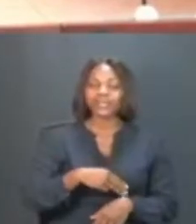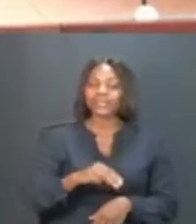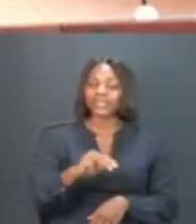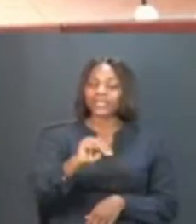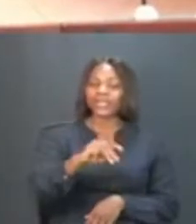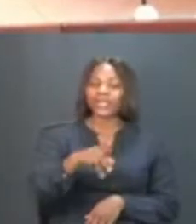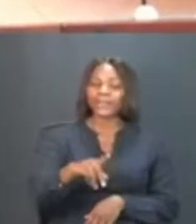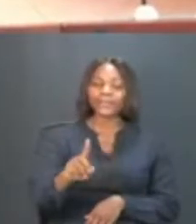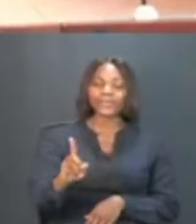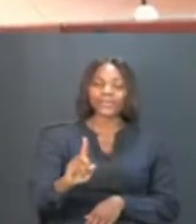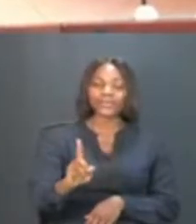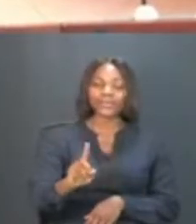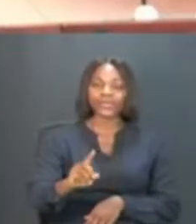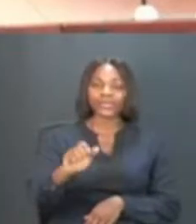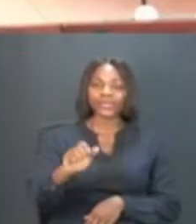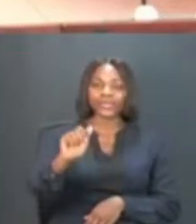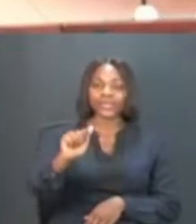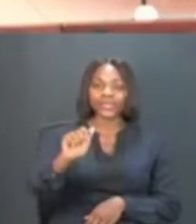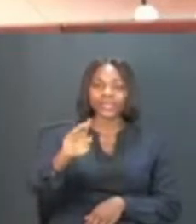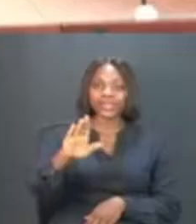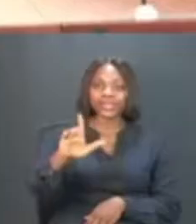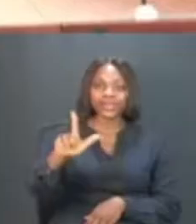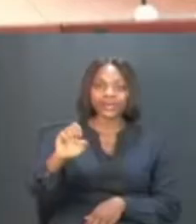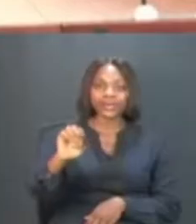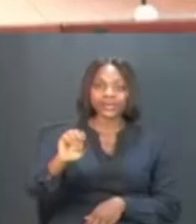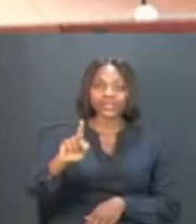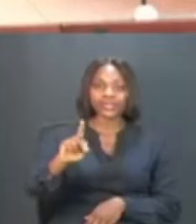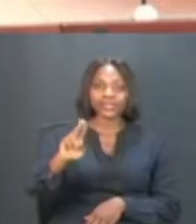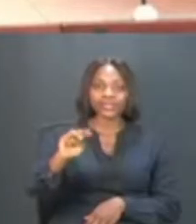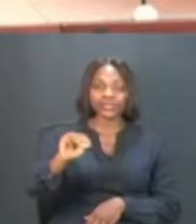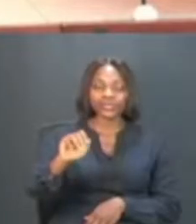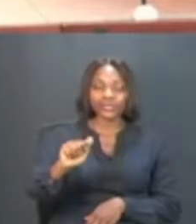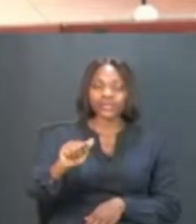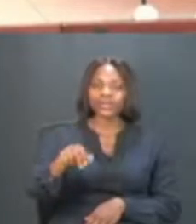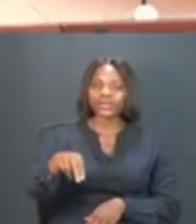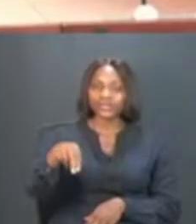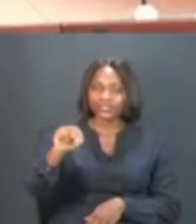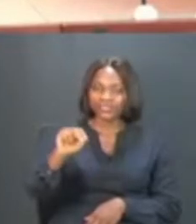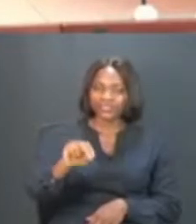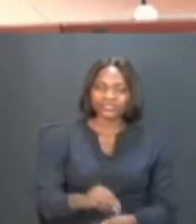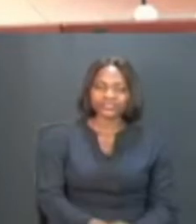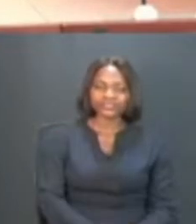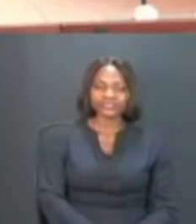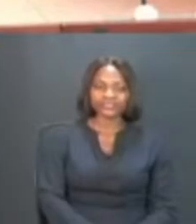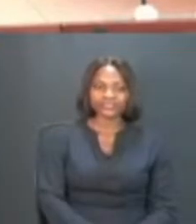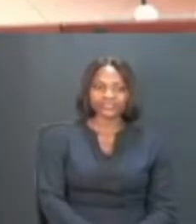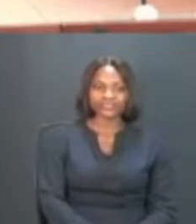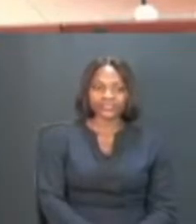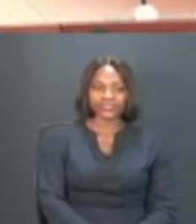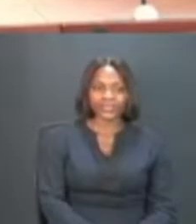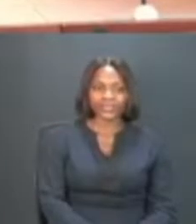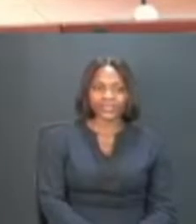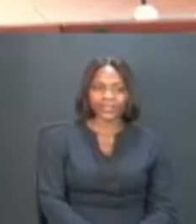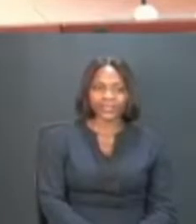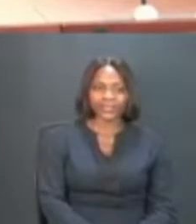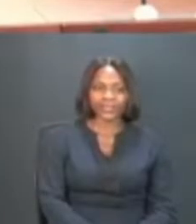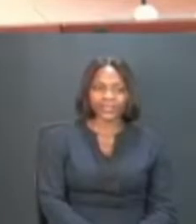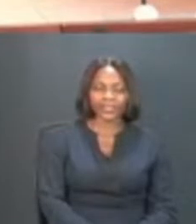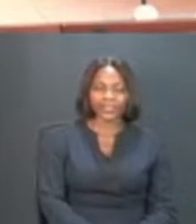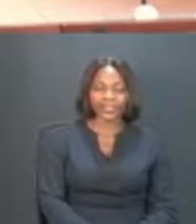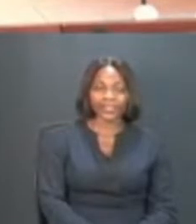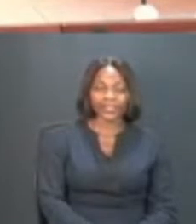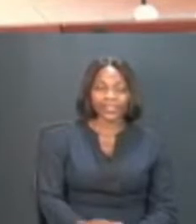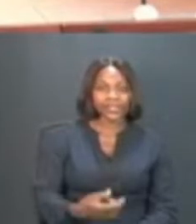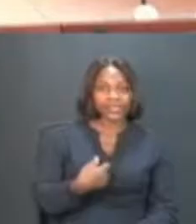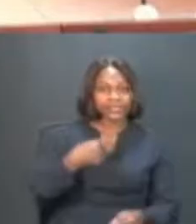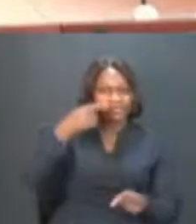Parliament for Ablekuma North. Mr. Speaker, I couldn't agree more with the